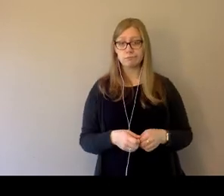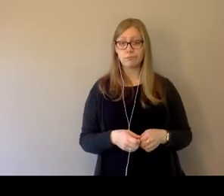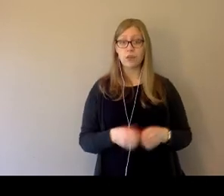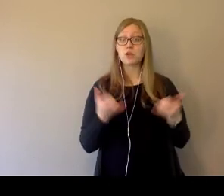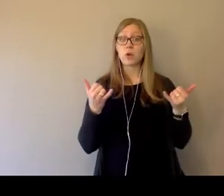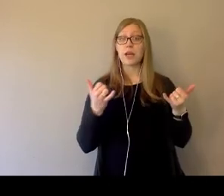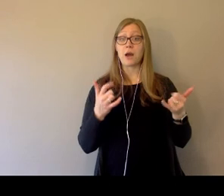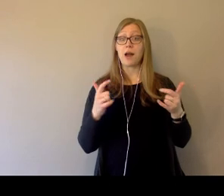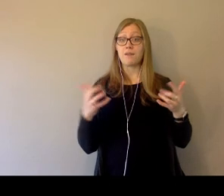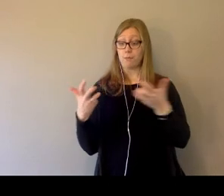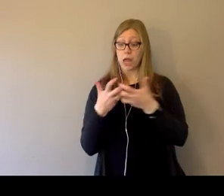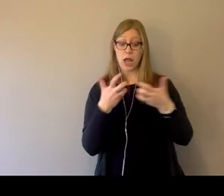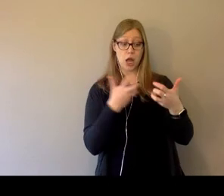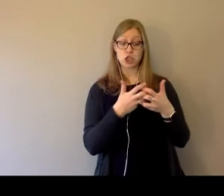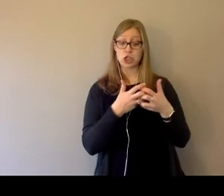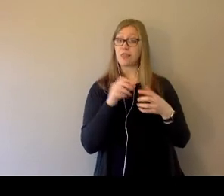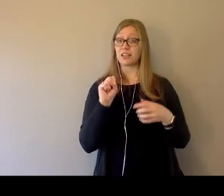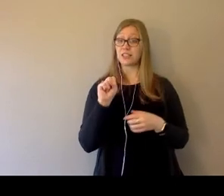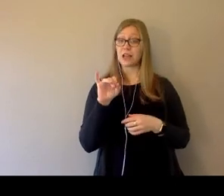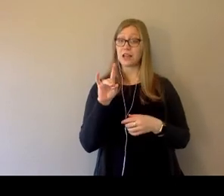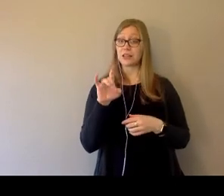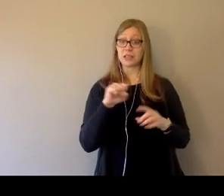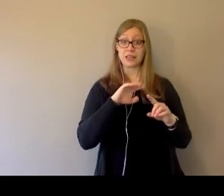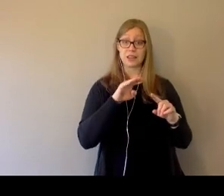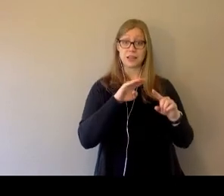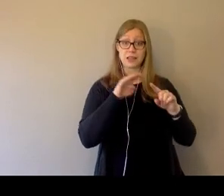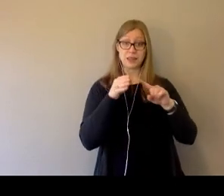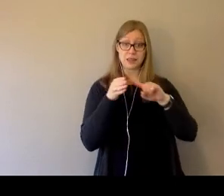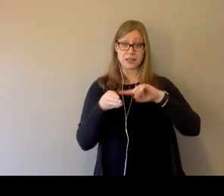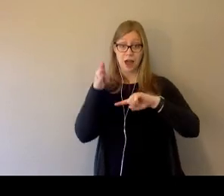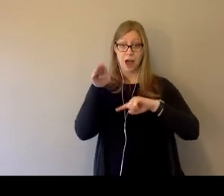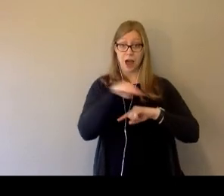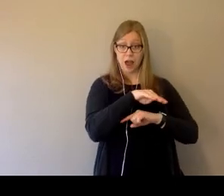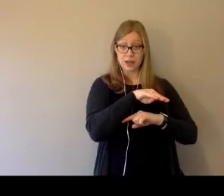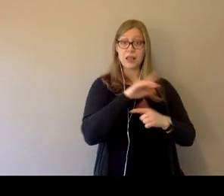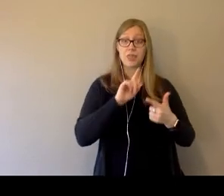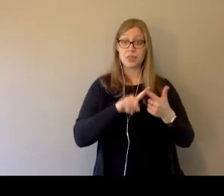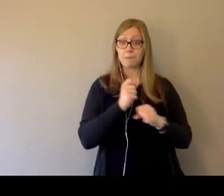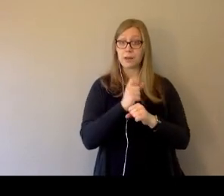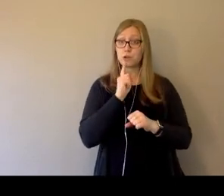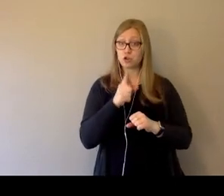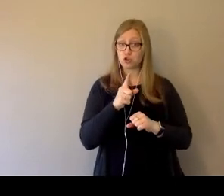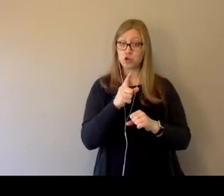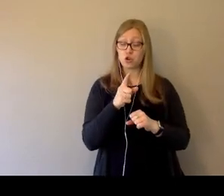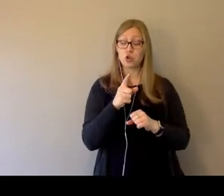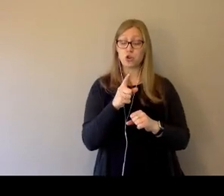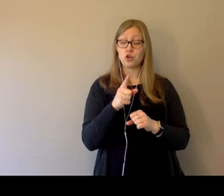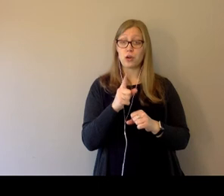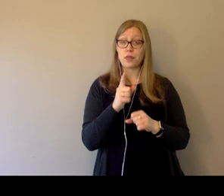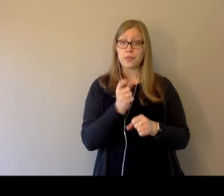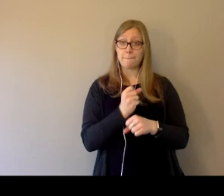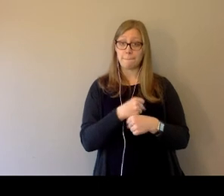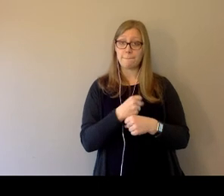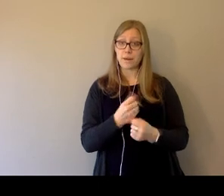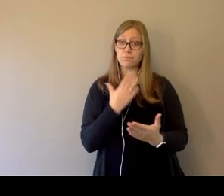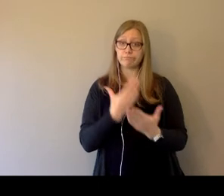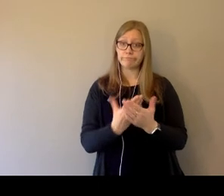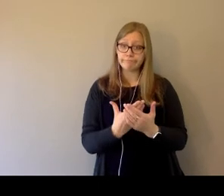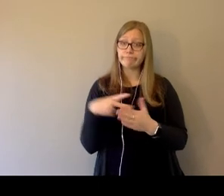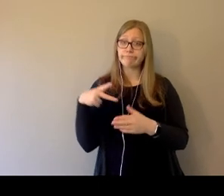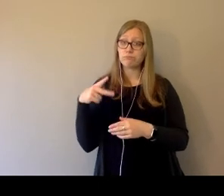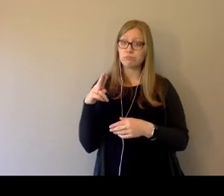that they make a valid proportion. So it doesn't matter which way you go, from the large to the small or small to the large. I'm going to put the